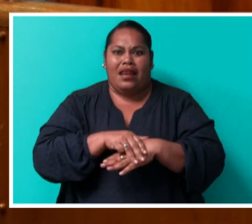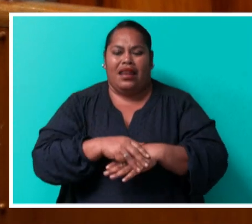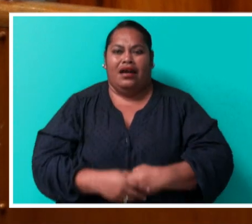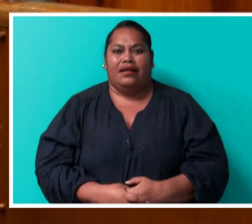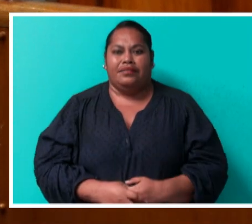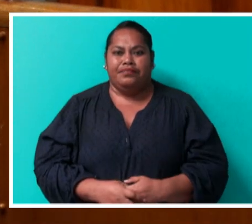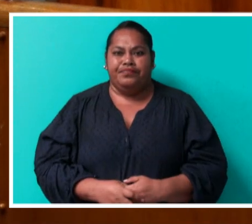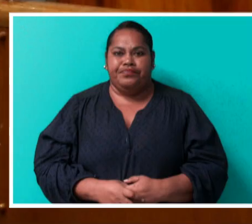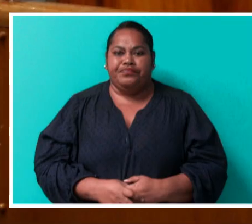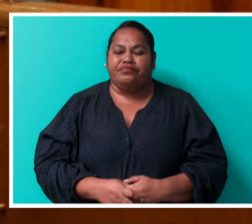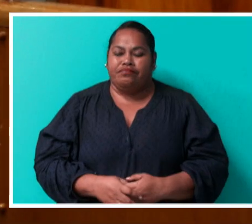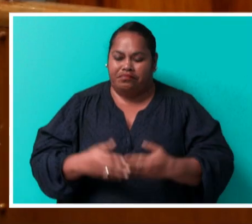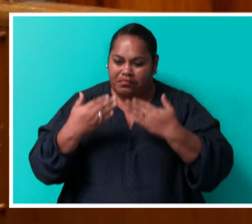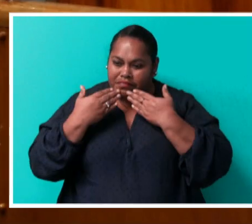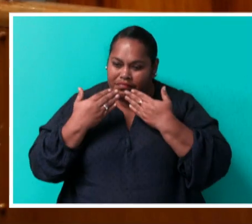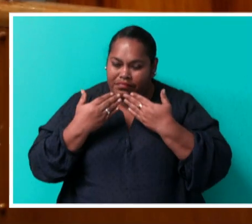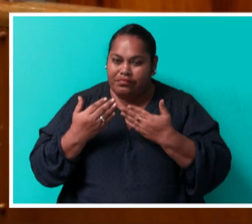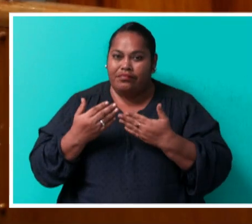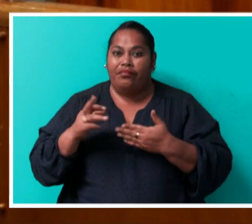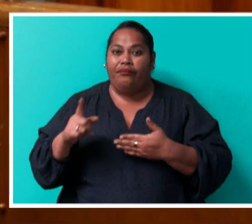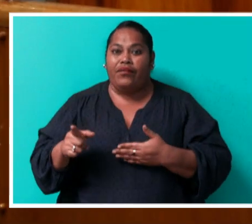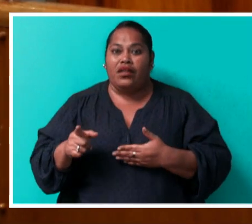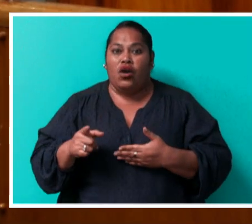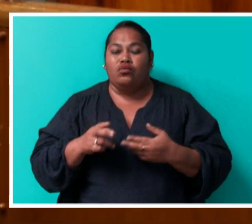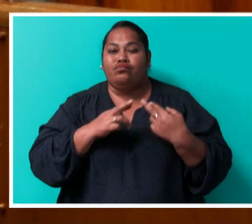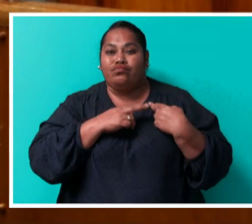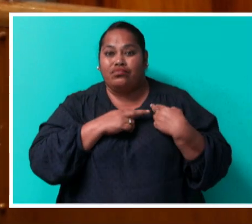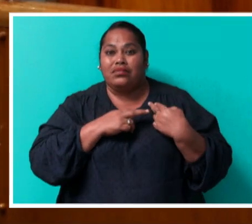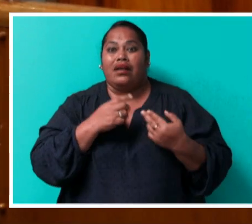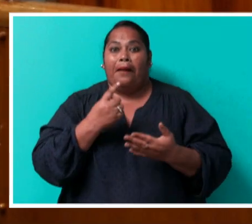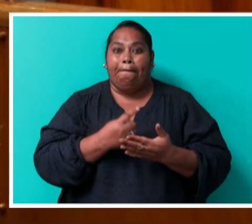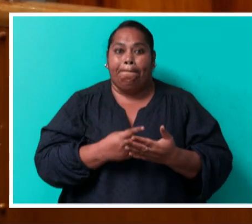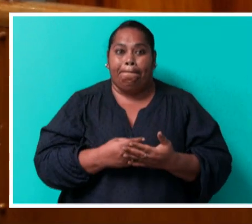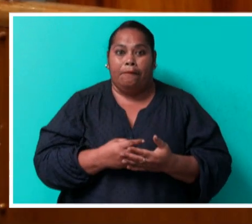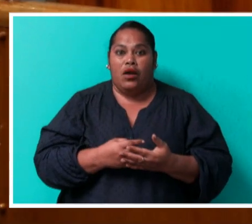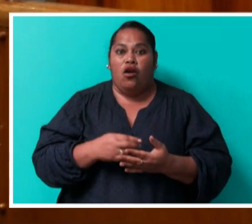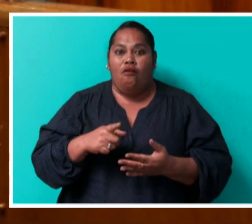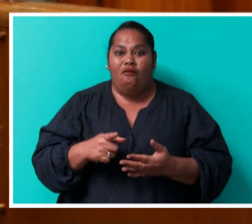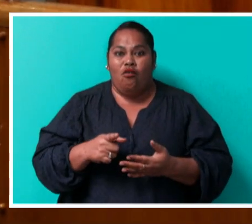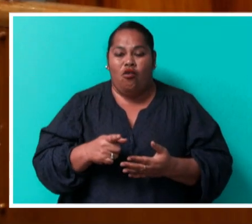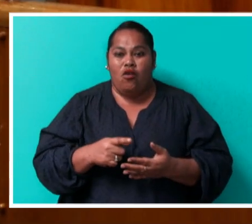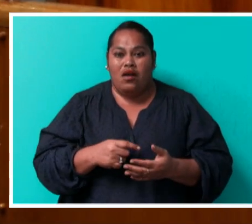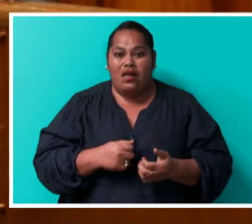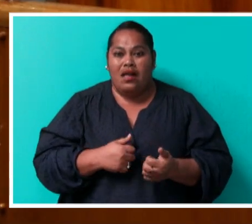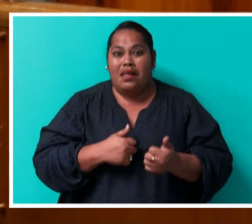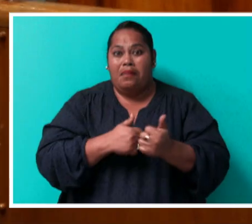I acknowledge the role played by the outgoing Japanese ambassador